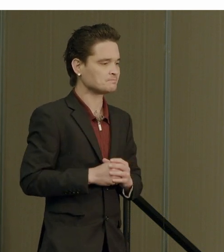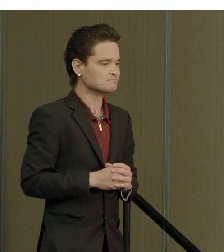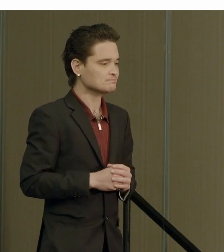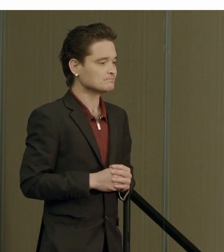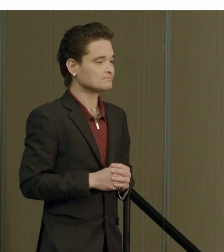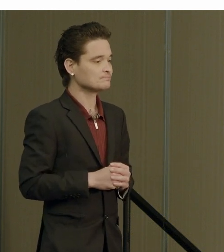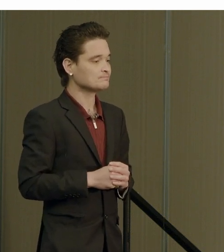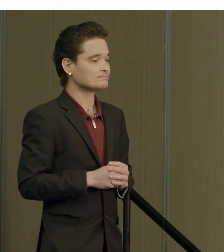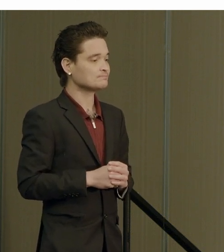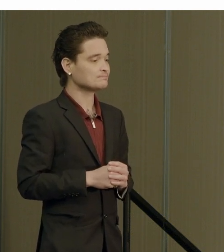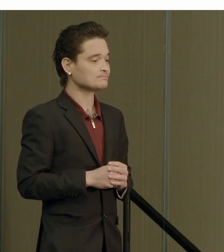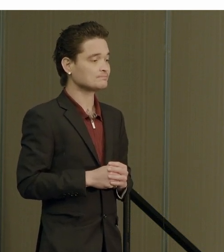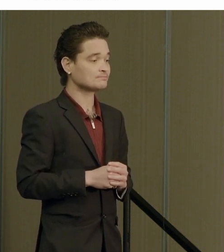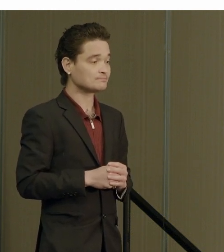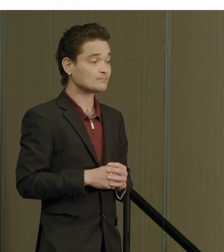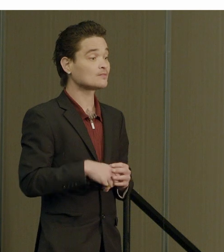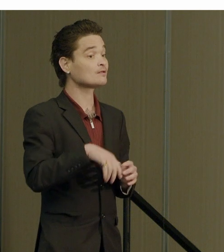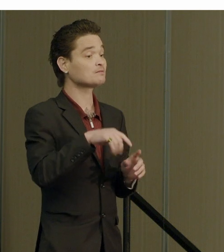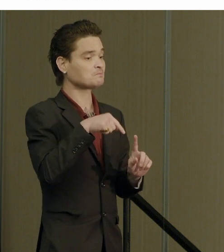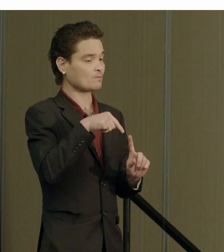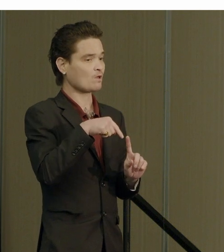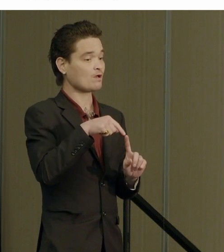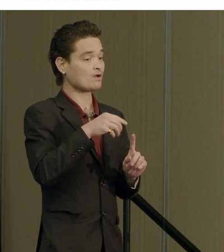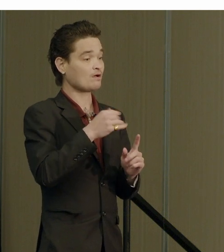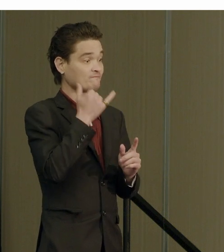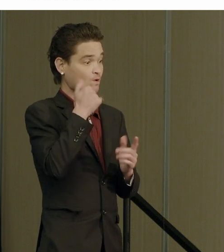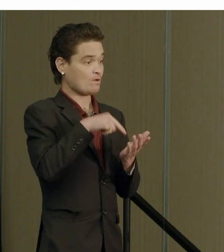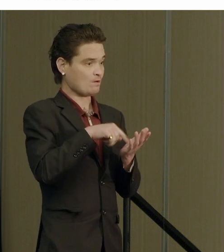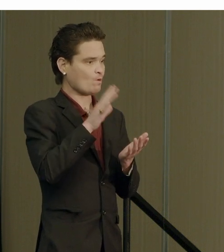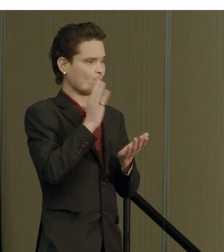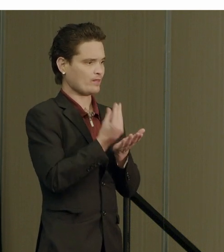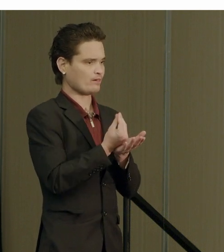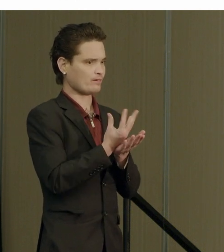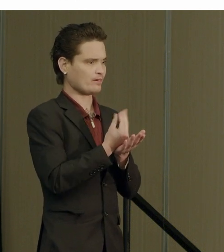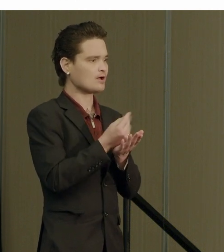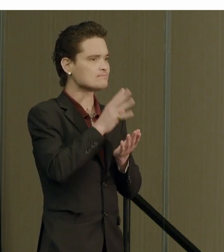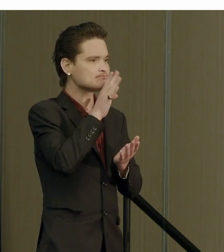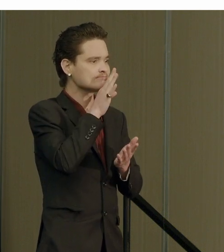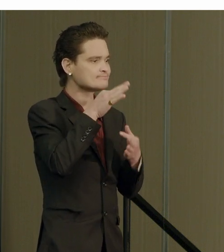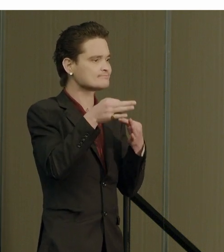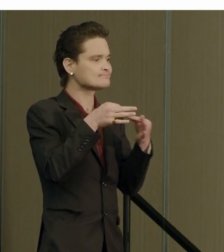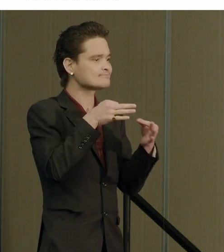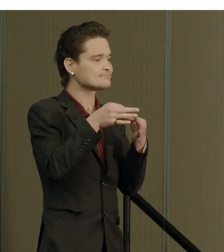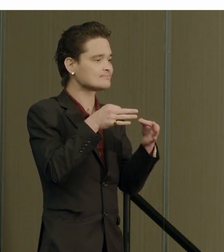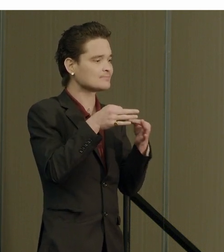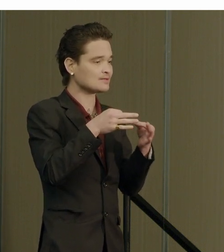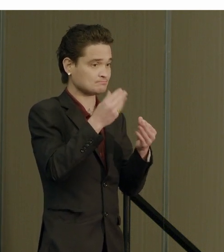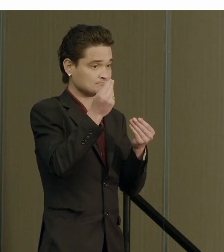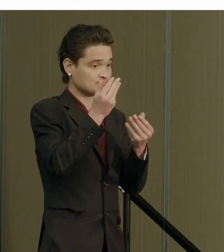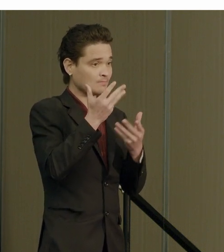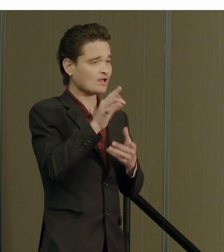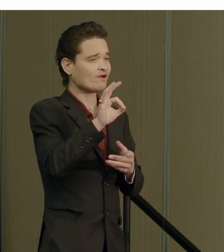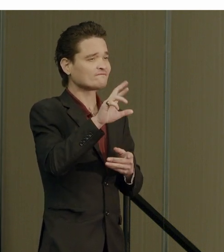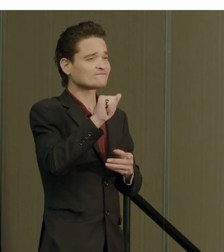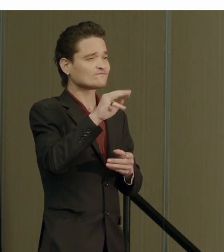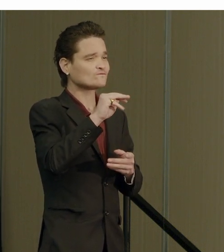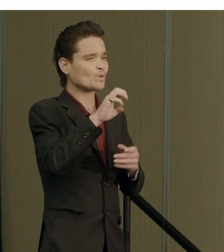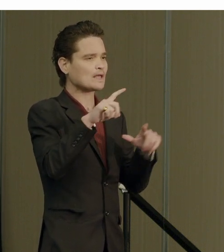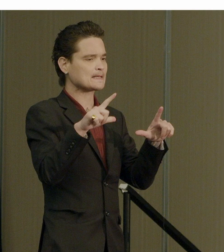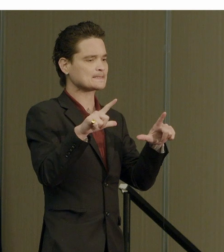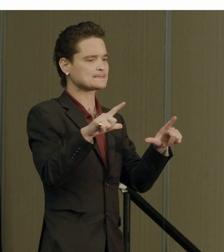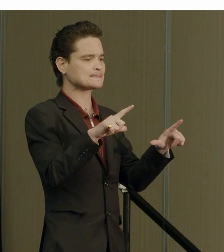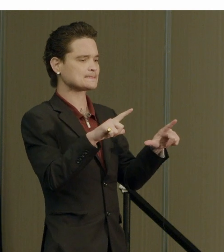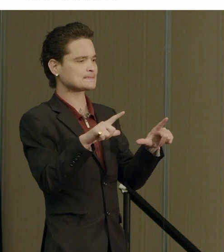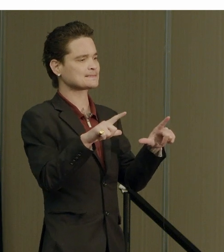it feels that the ID is in the frame, TalkBack will verbally say, hold still, and the picture